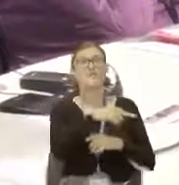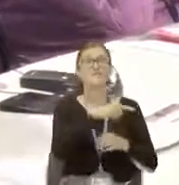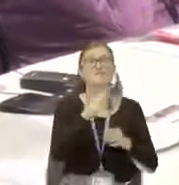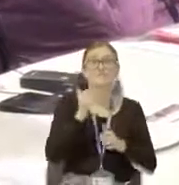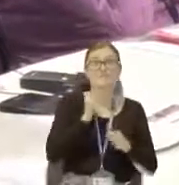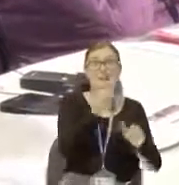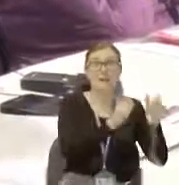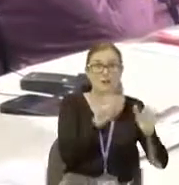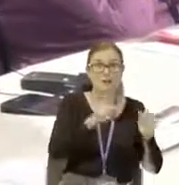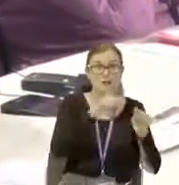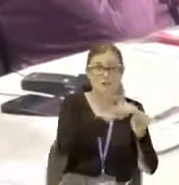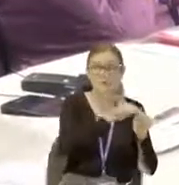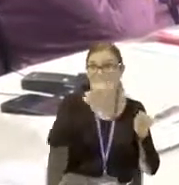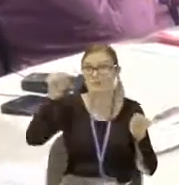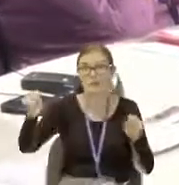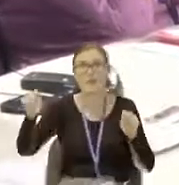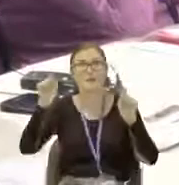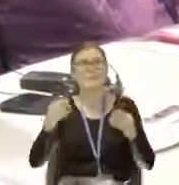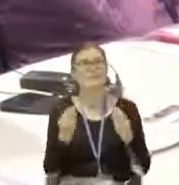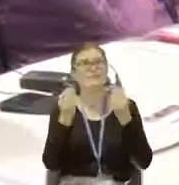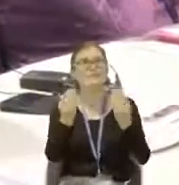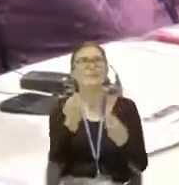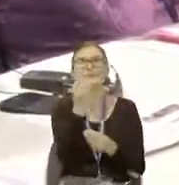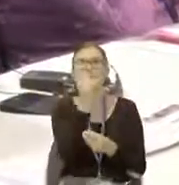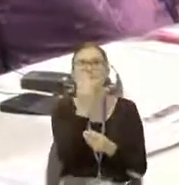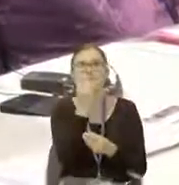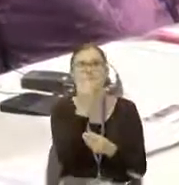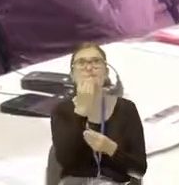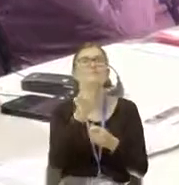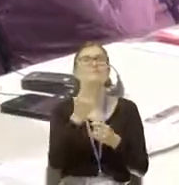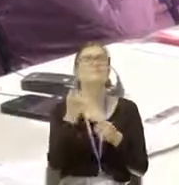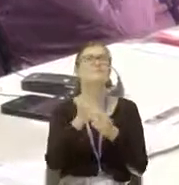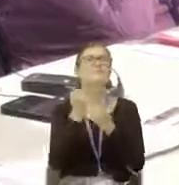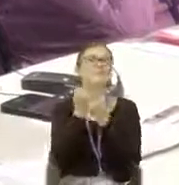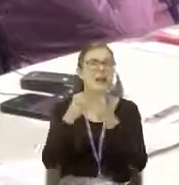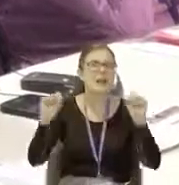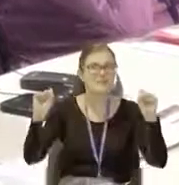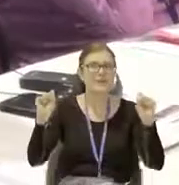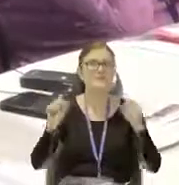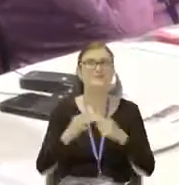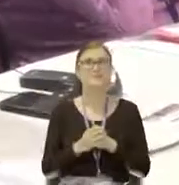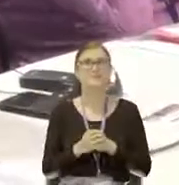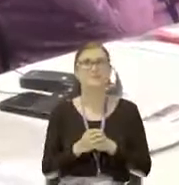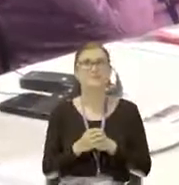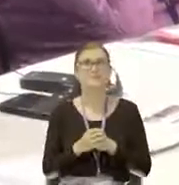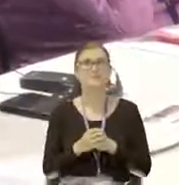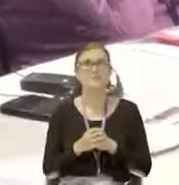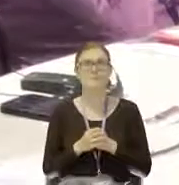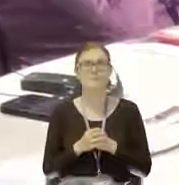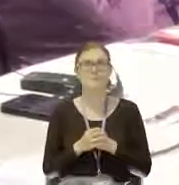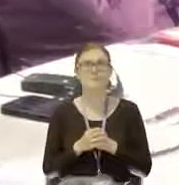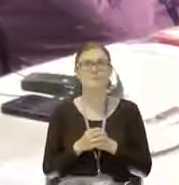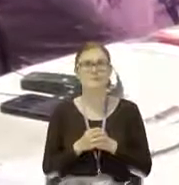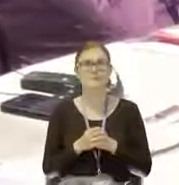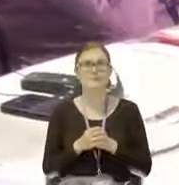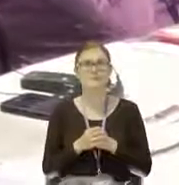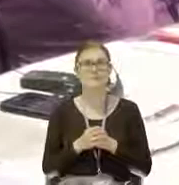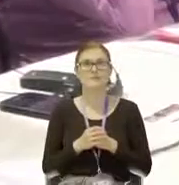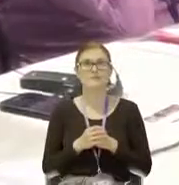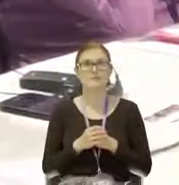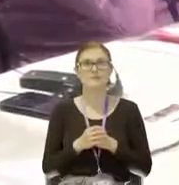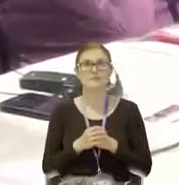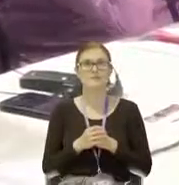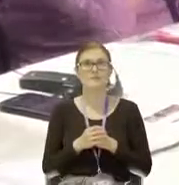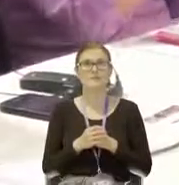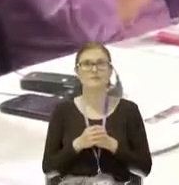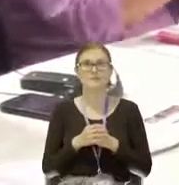the local government in the European city are good examples. However, the local government should focus on